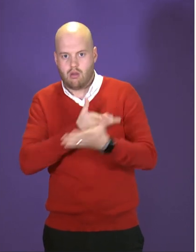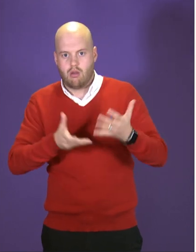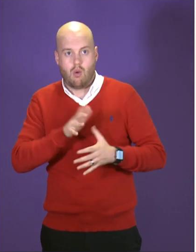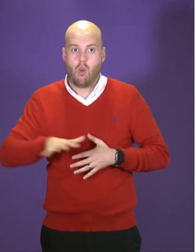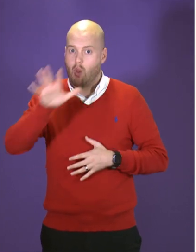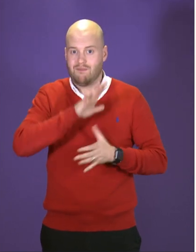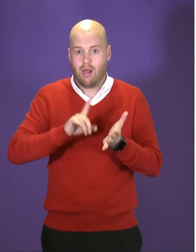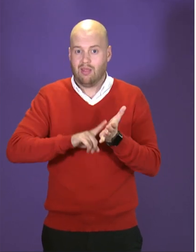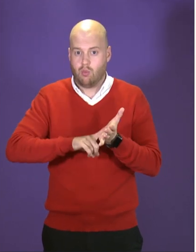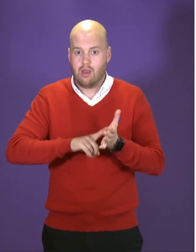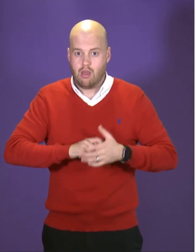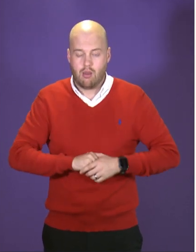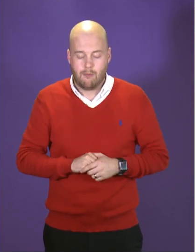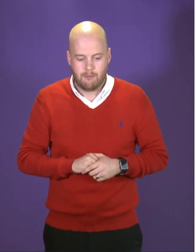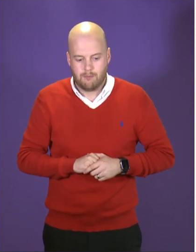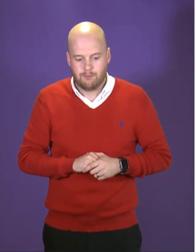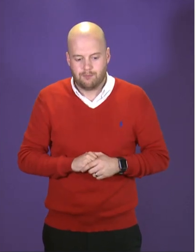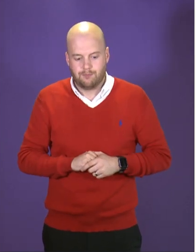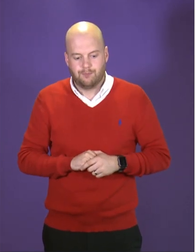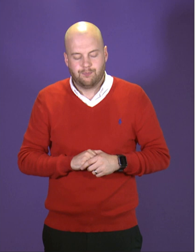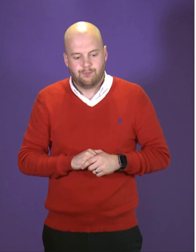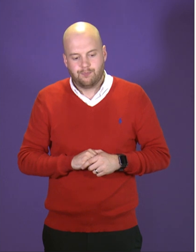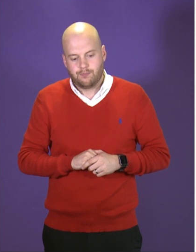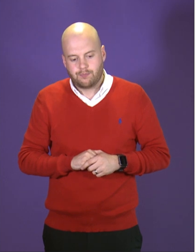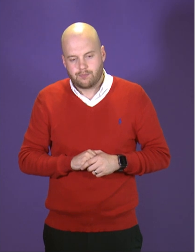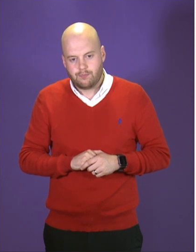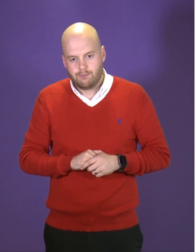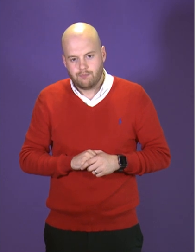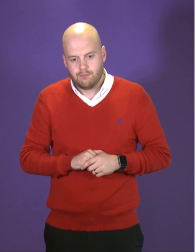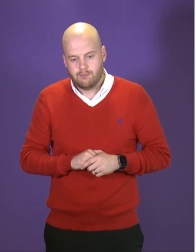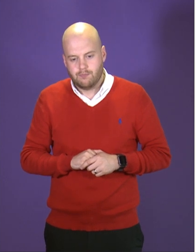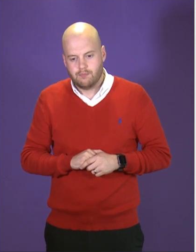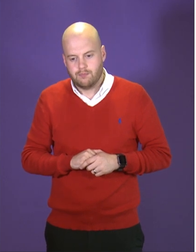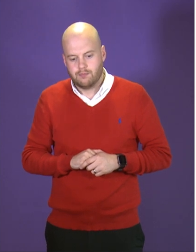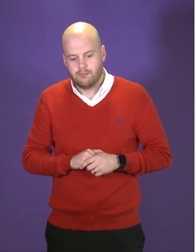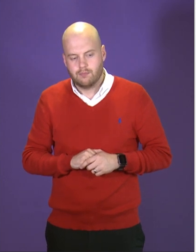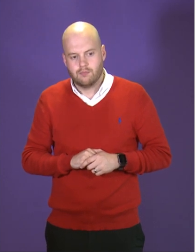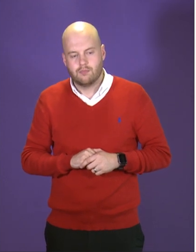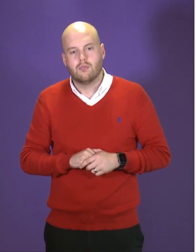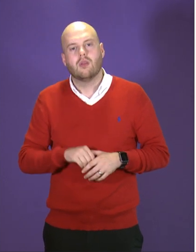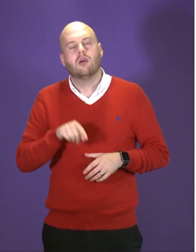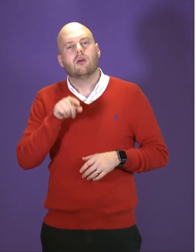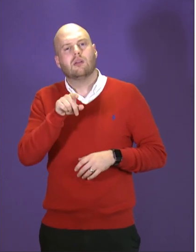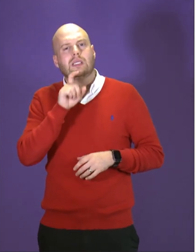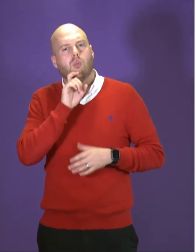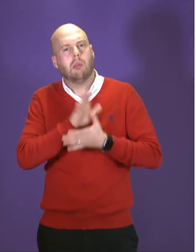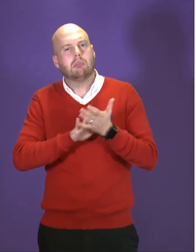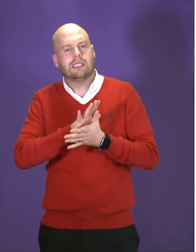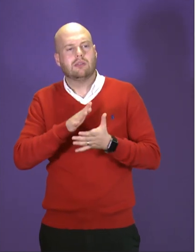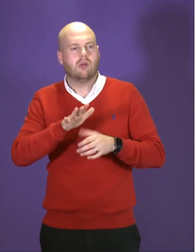country. This also activates the local governments to be more active